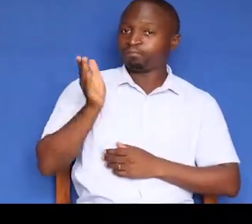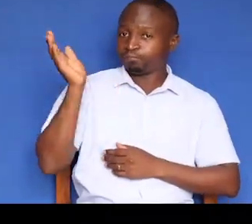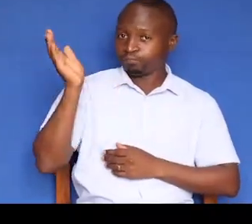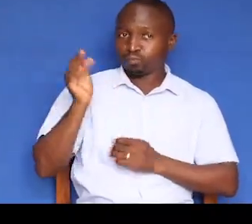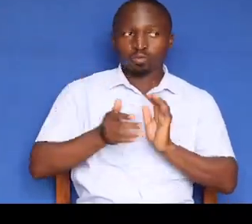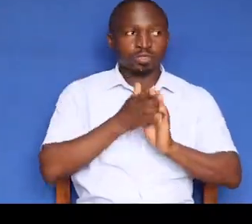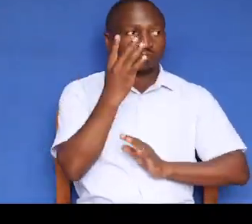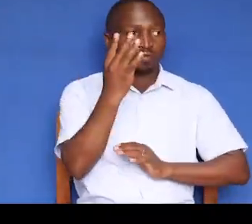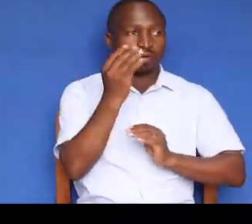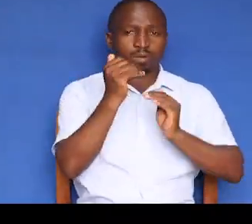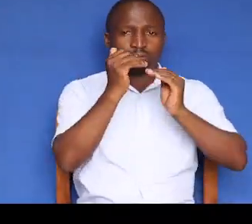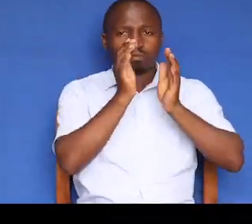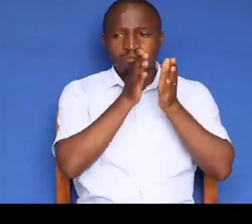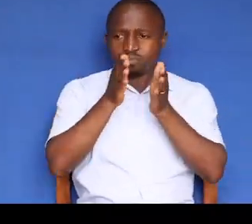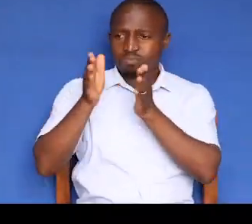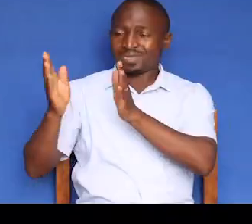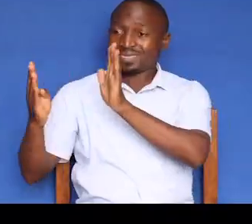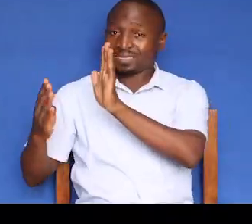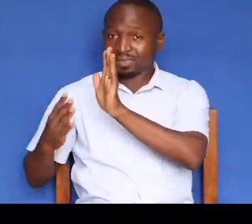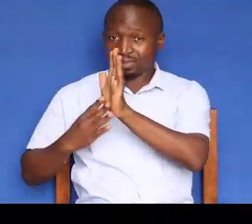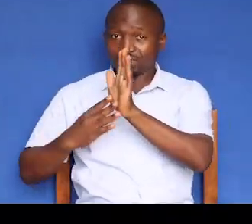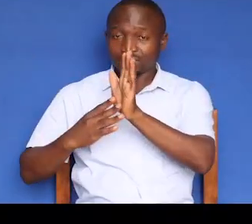4 up to 9 we have